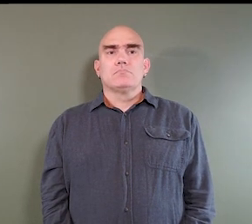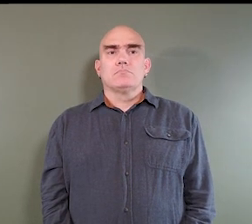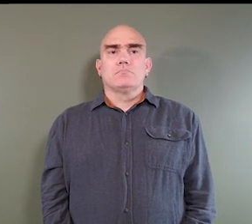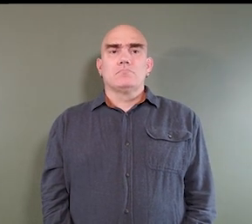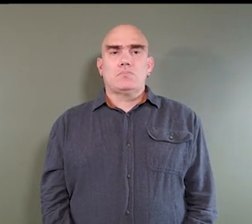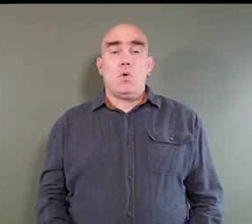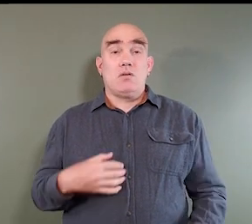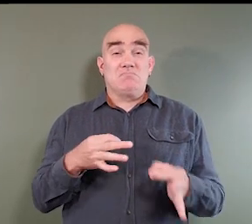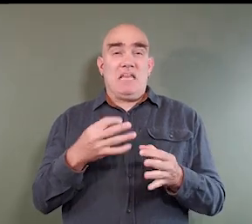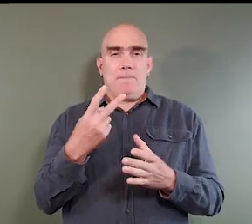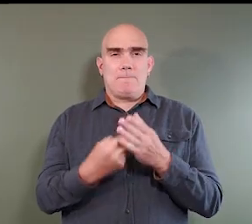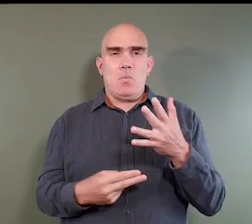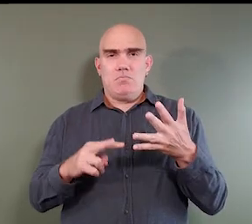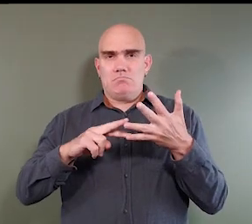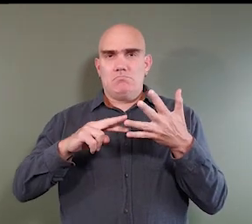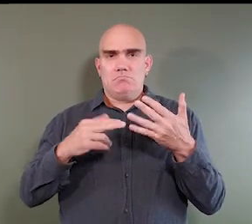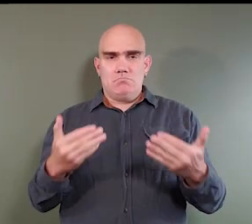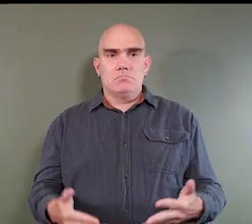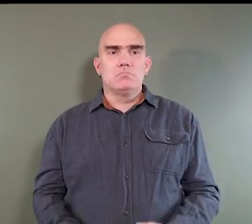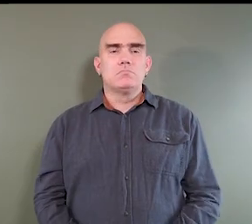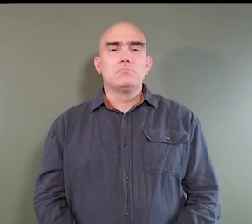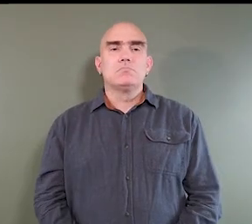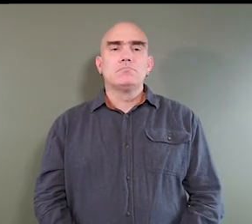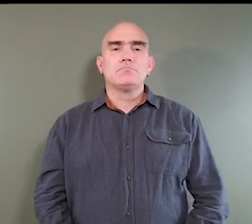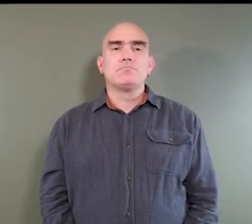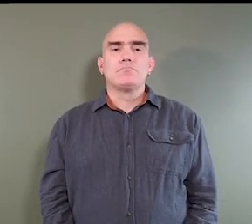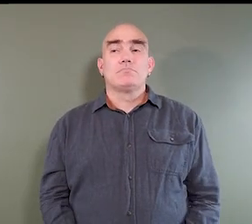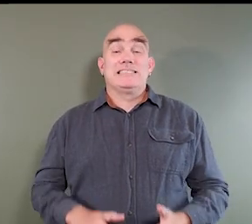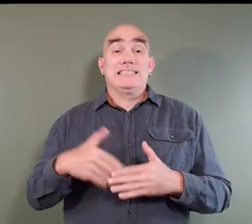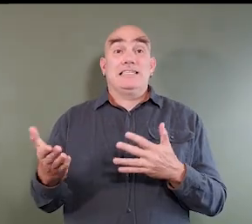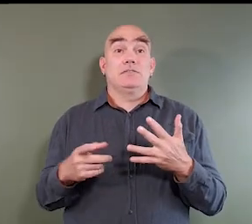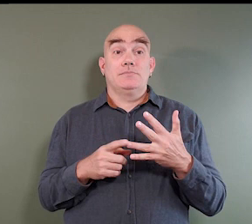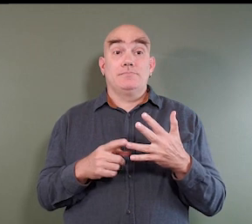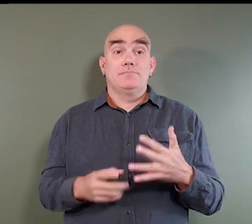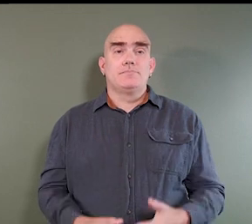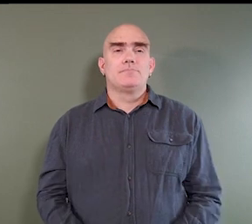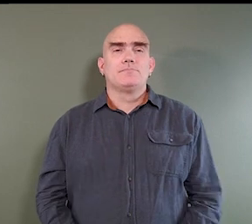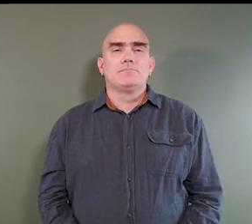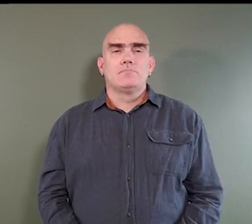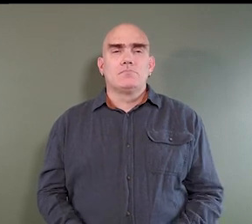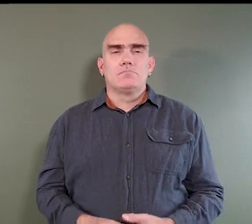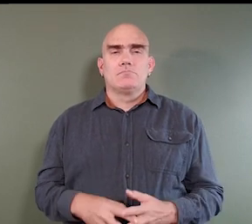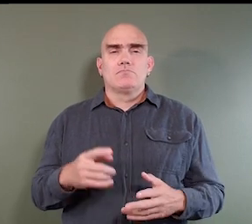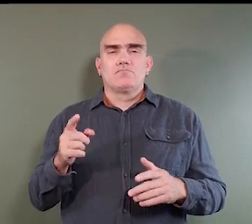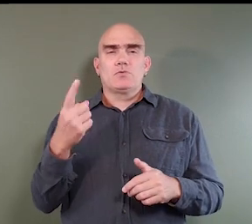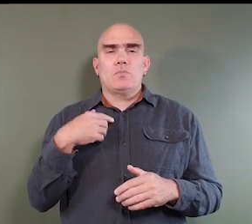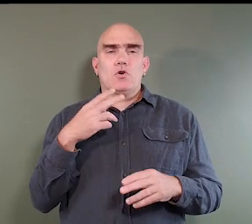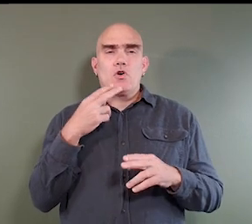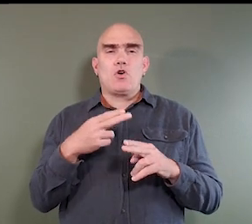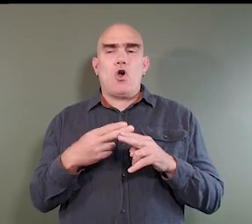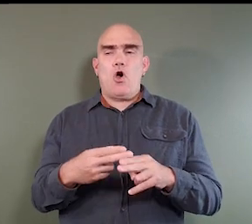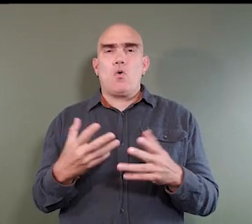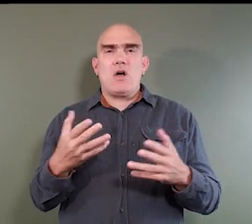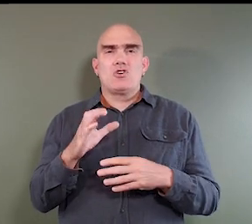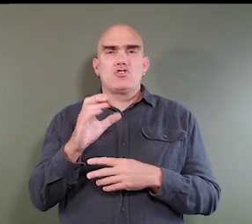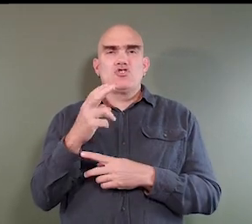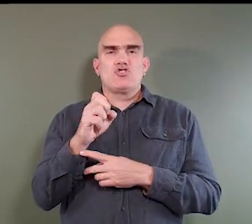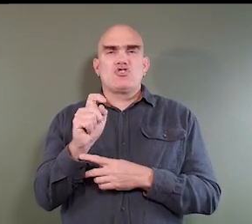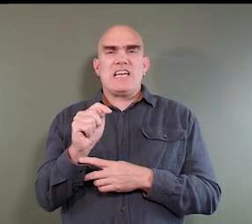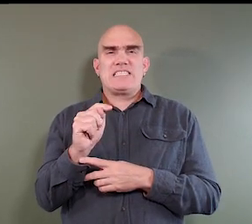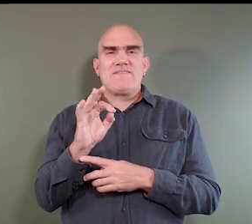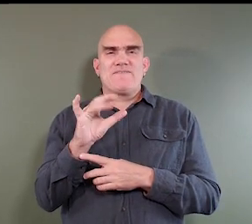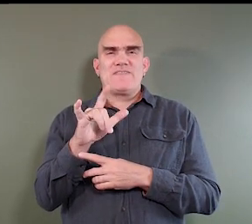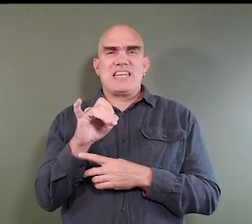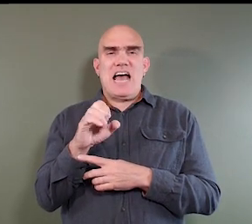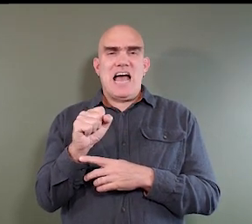So I'll explain both of them. The next movement, the first one that we're going to do is called the chest flies. What we're going to